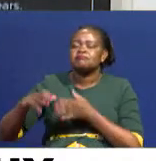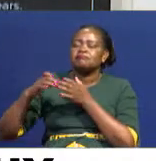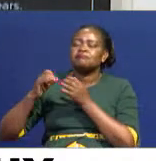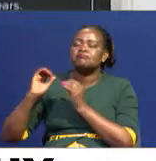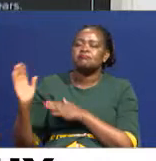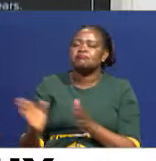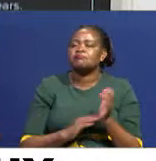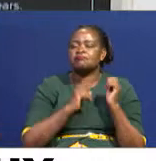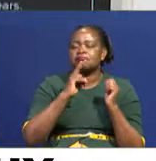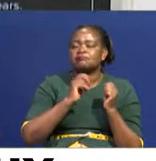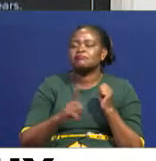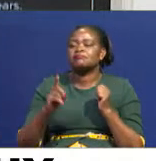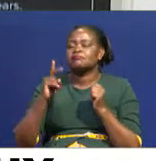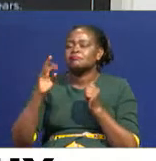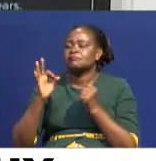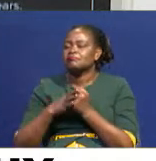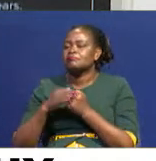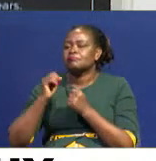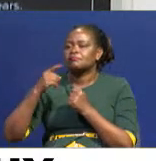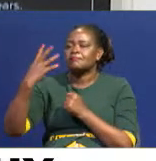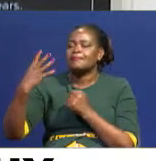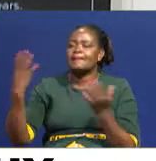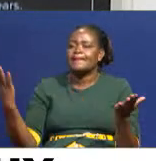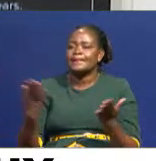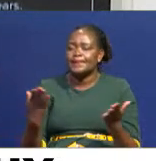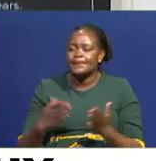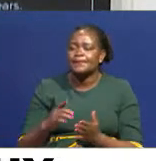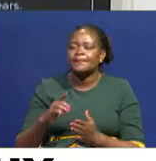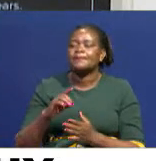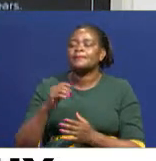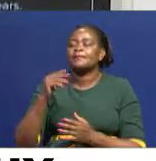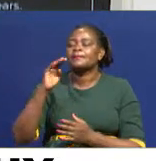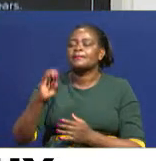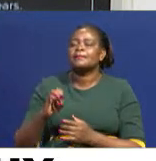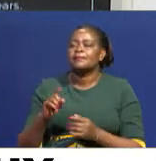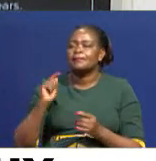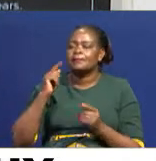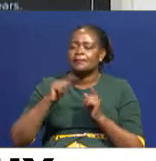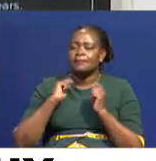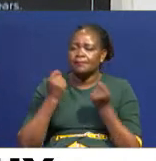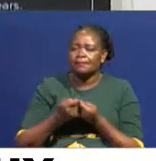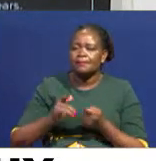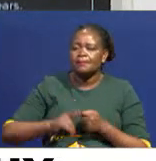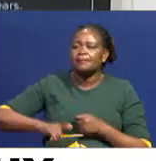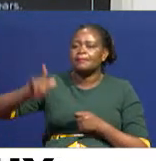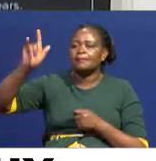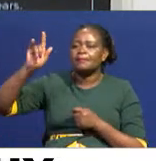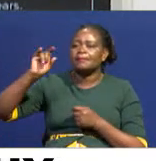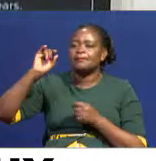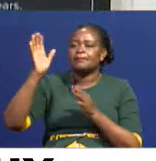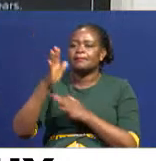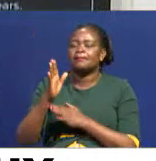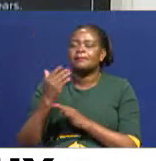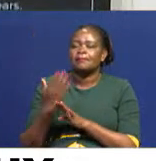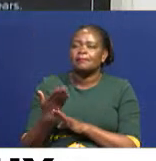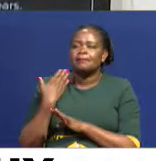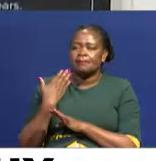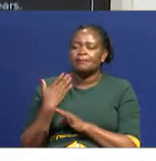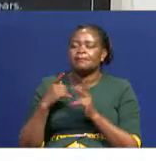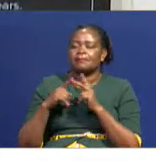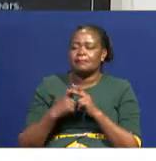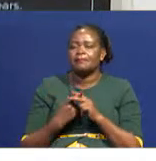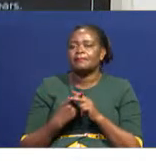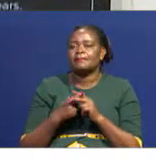slated 20th to 28th of April in Harare, Zimbabwe. The Kenyan team will leave the country on Thursday ahead of the